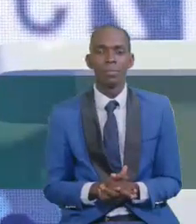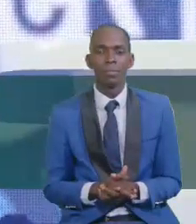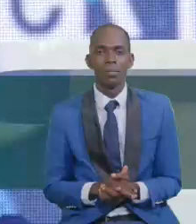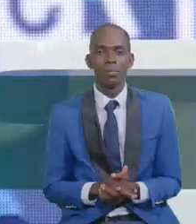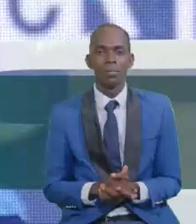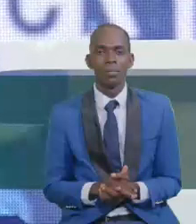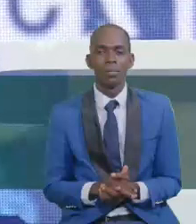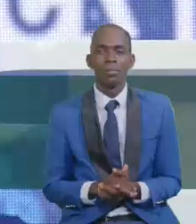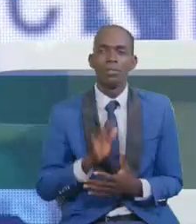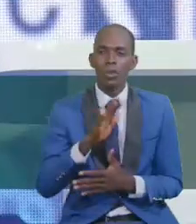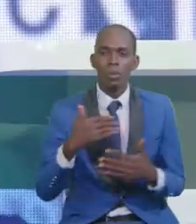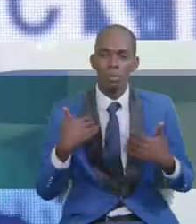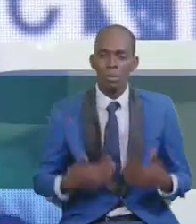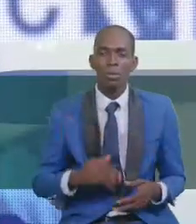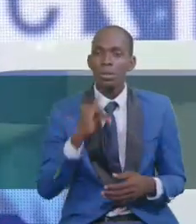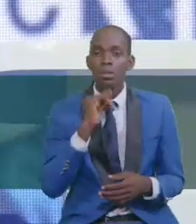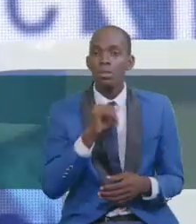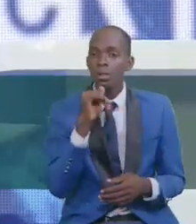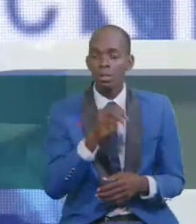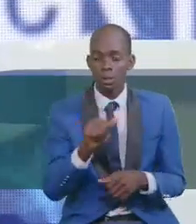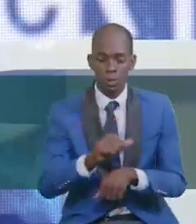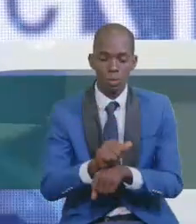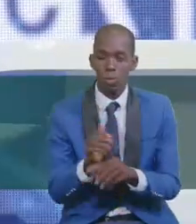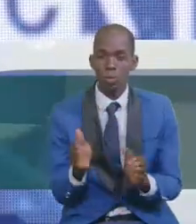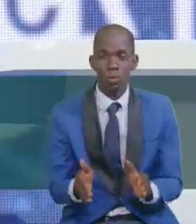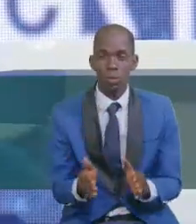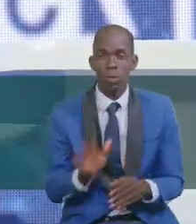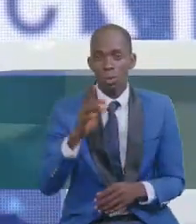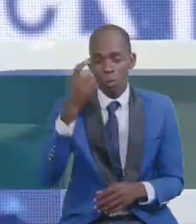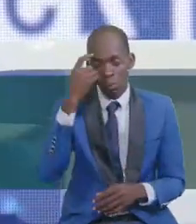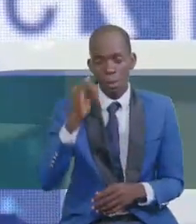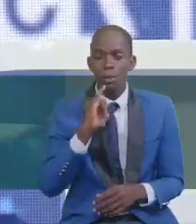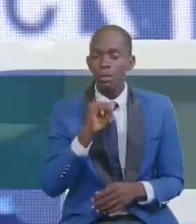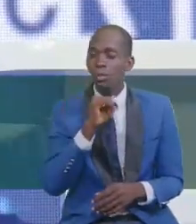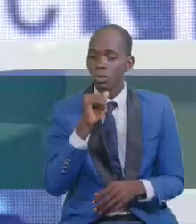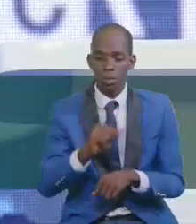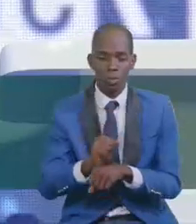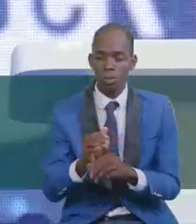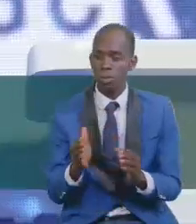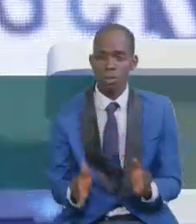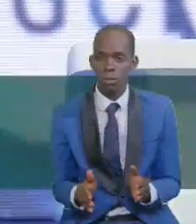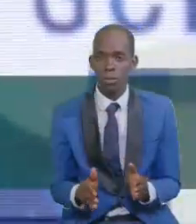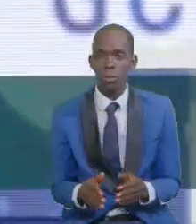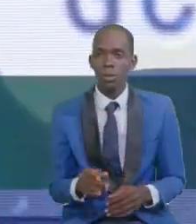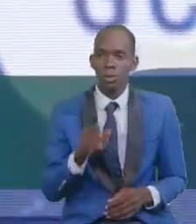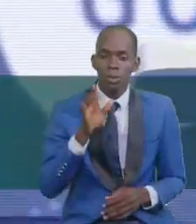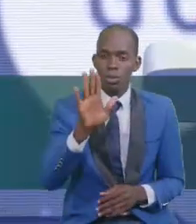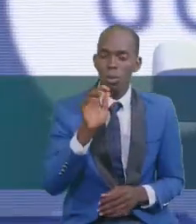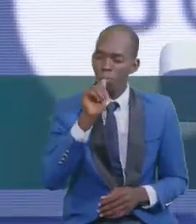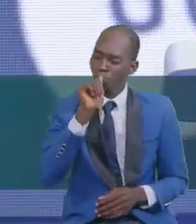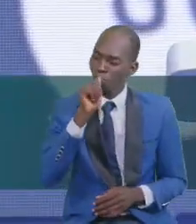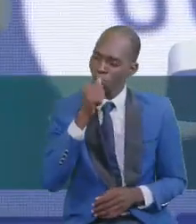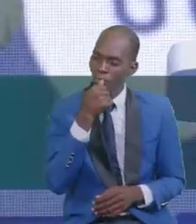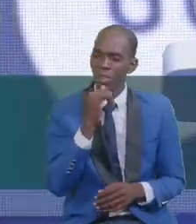Your body is not stone. Your mind is not stone. Your endurance is